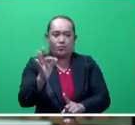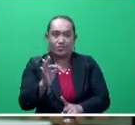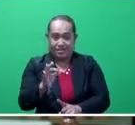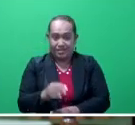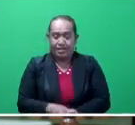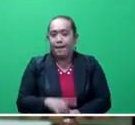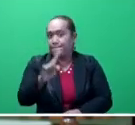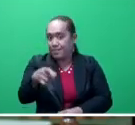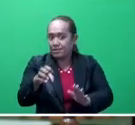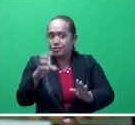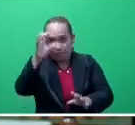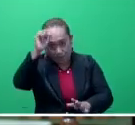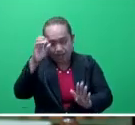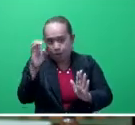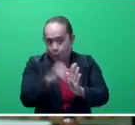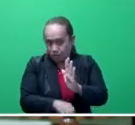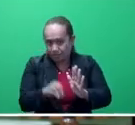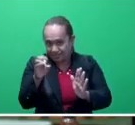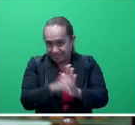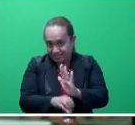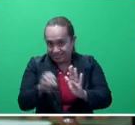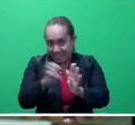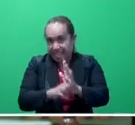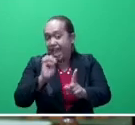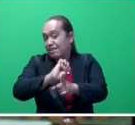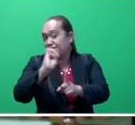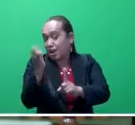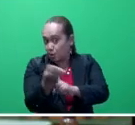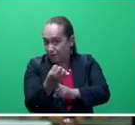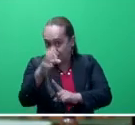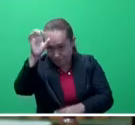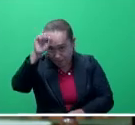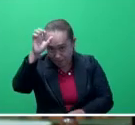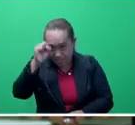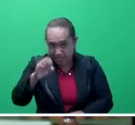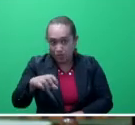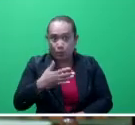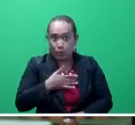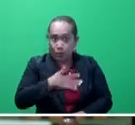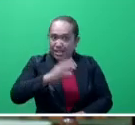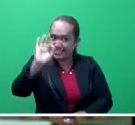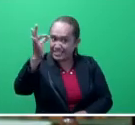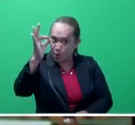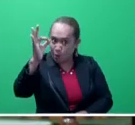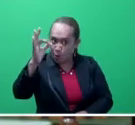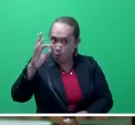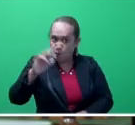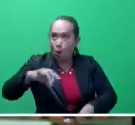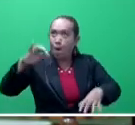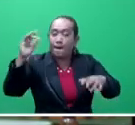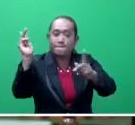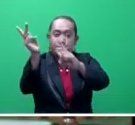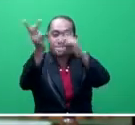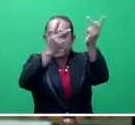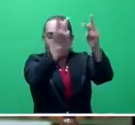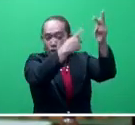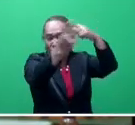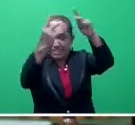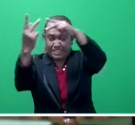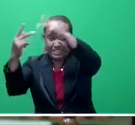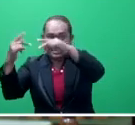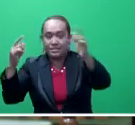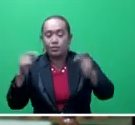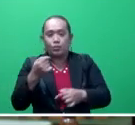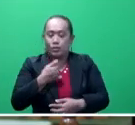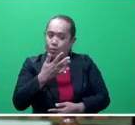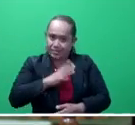cost of rising emissions. We are a country committed to net zero emissions by mid-century, and we have to encourage the transition wherever there is an